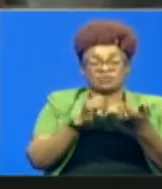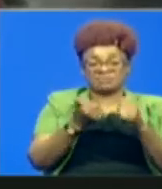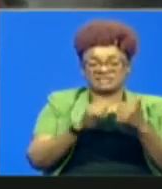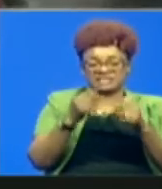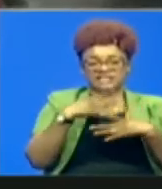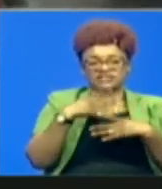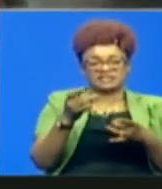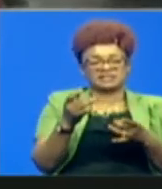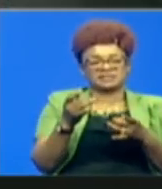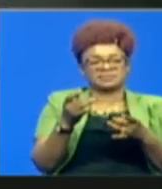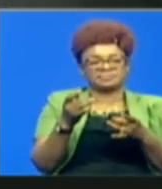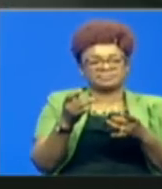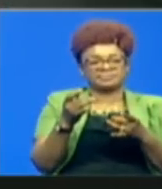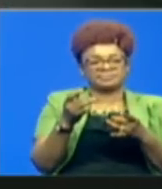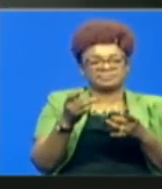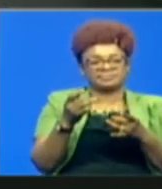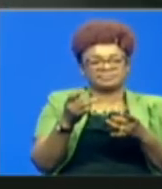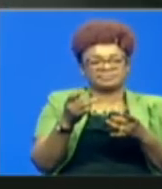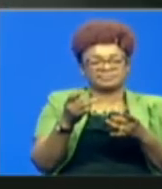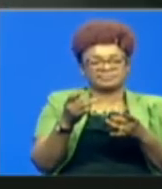interests.